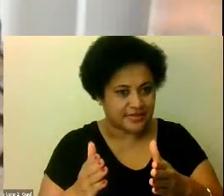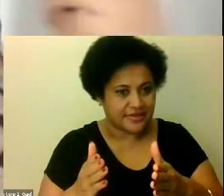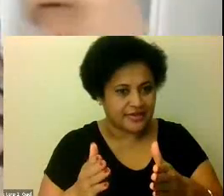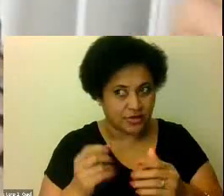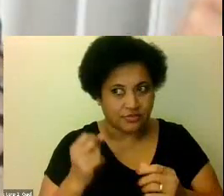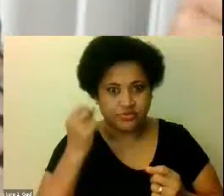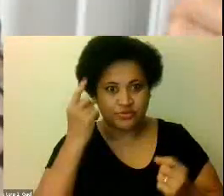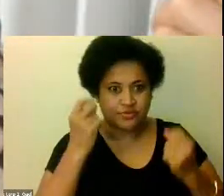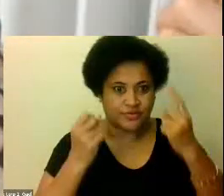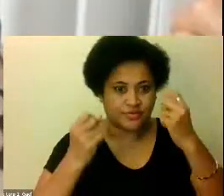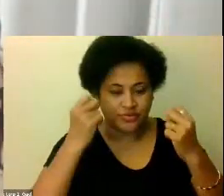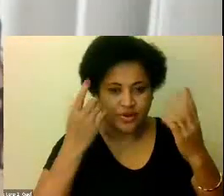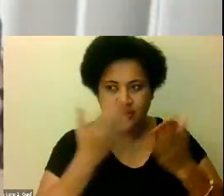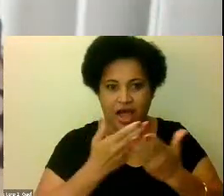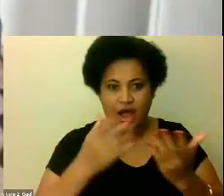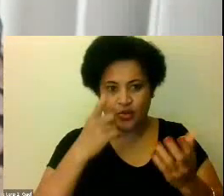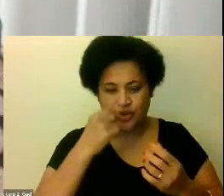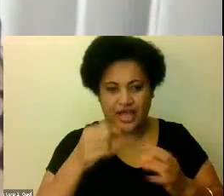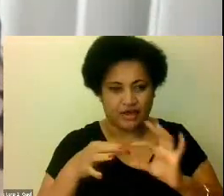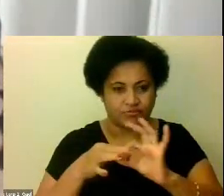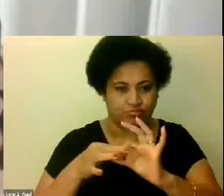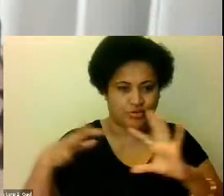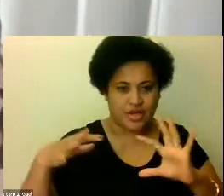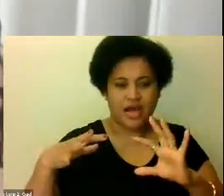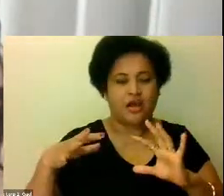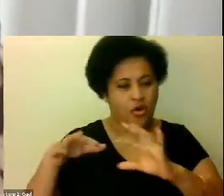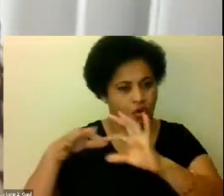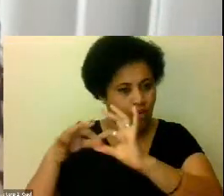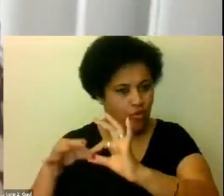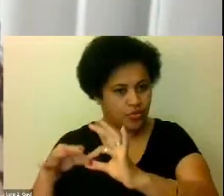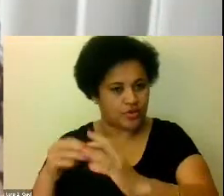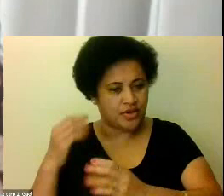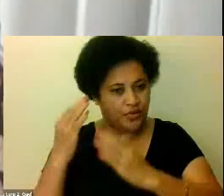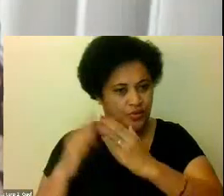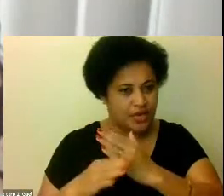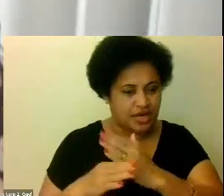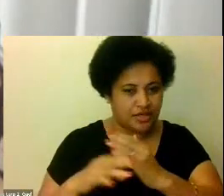know how smart cities use various digital technologies, including information and